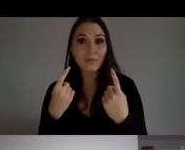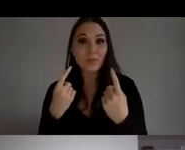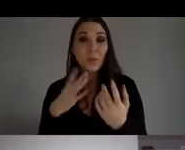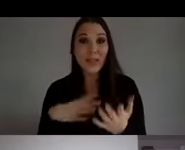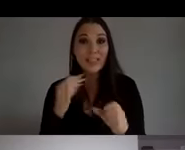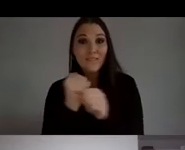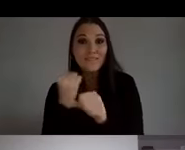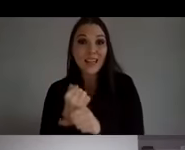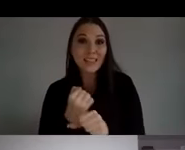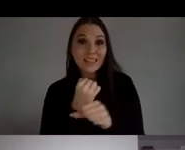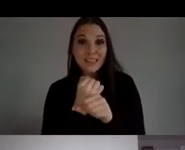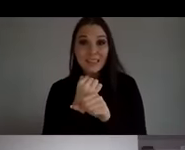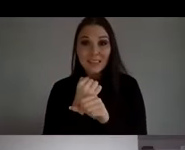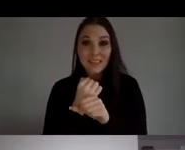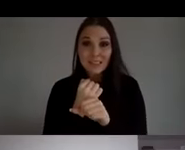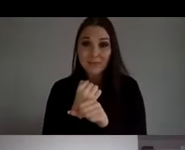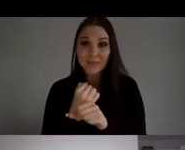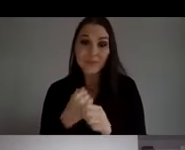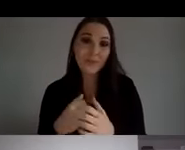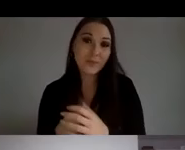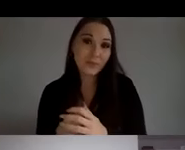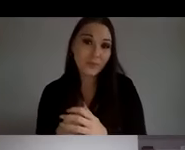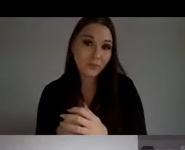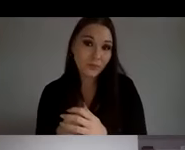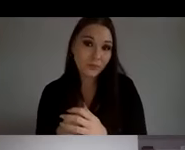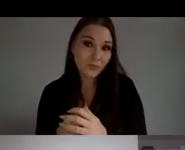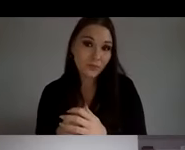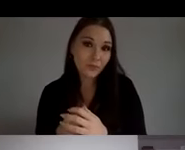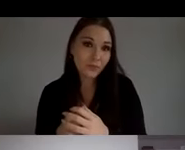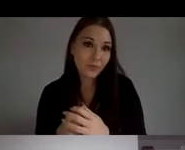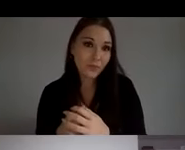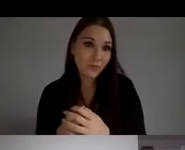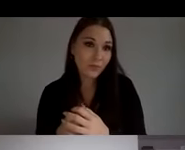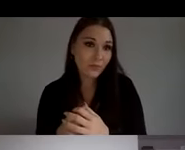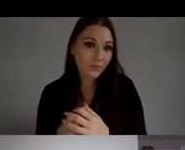any, or people might think that it cannot be useful at all.